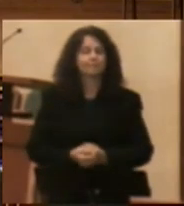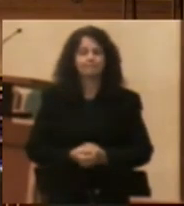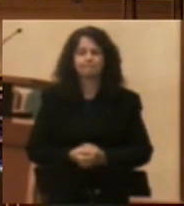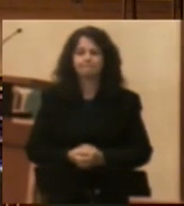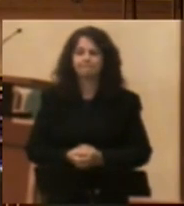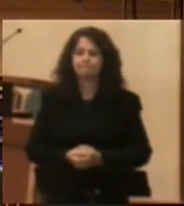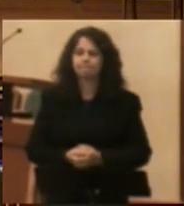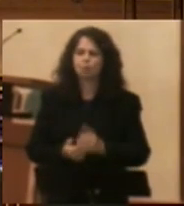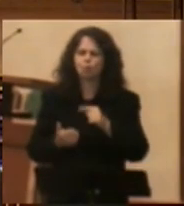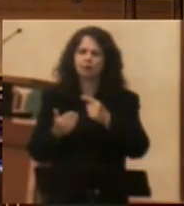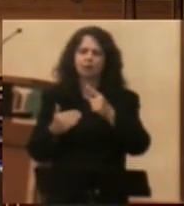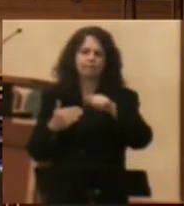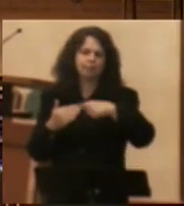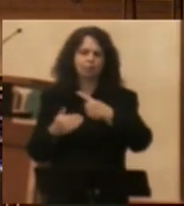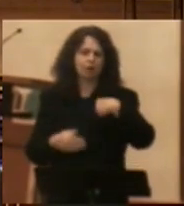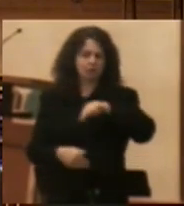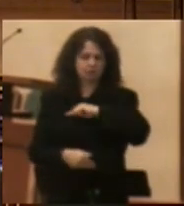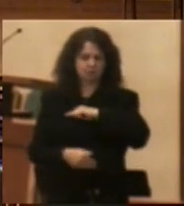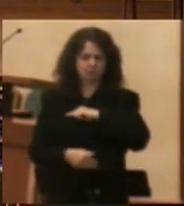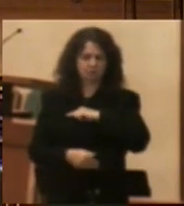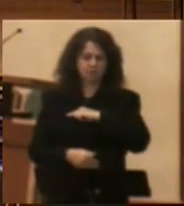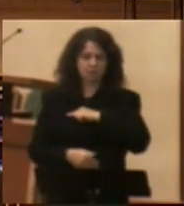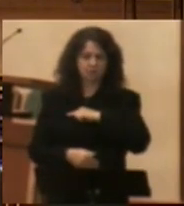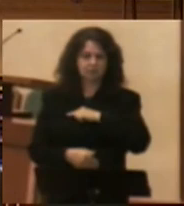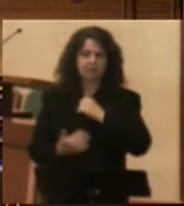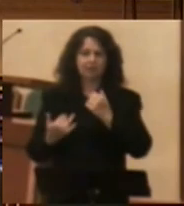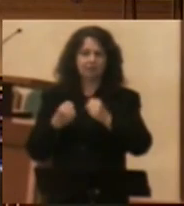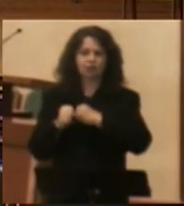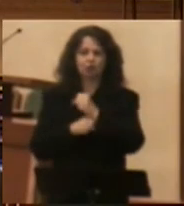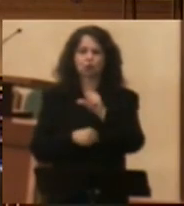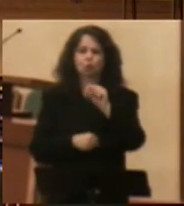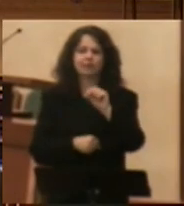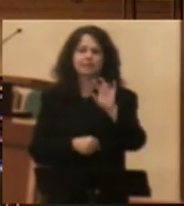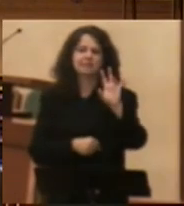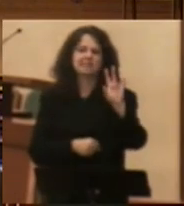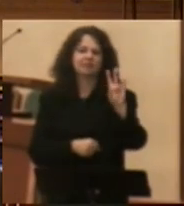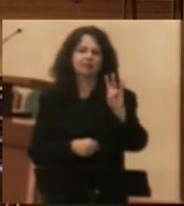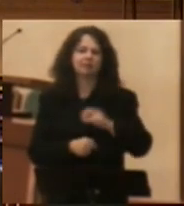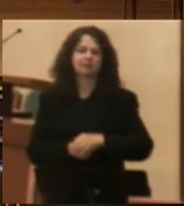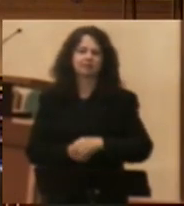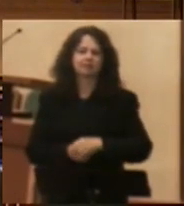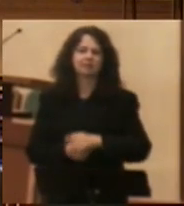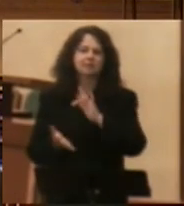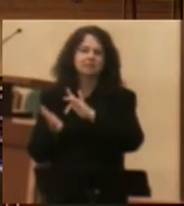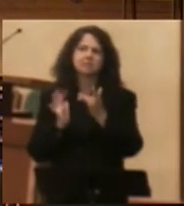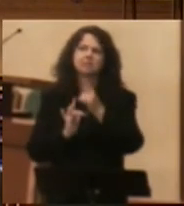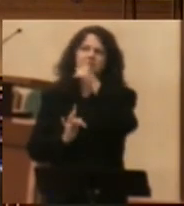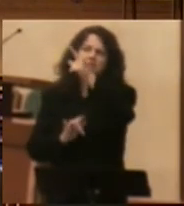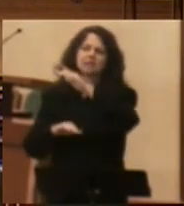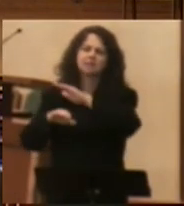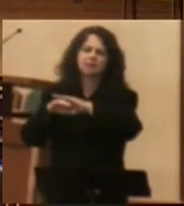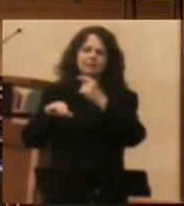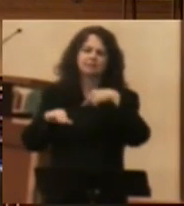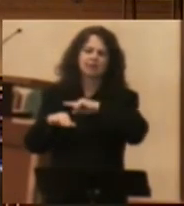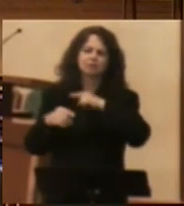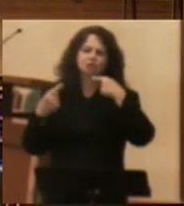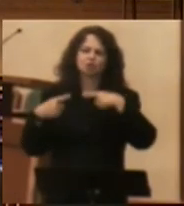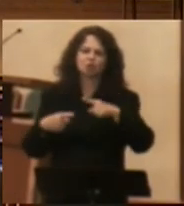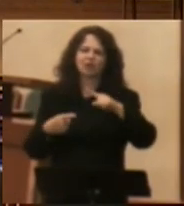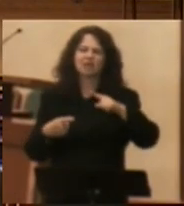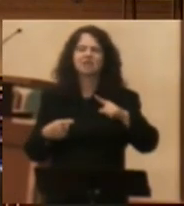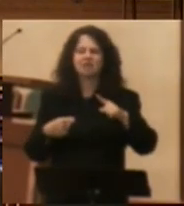Well, what about us in the year 2017? Is Jesus calling us in the middle of a storm to step off